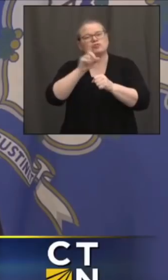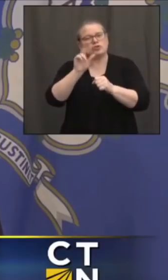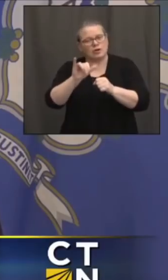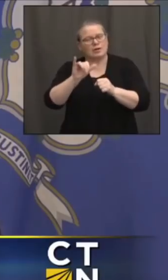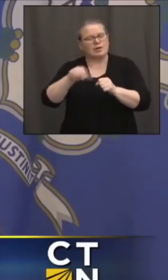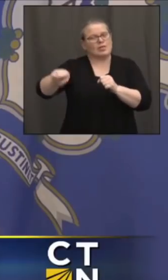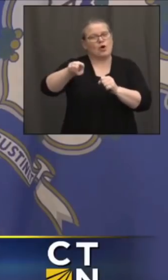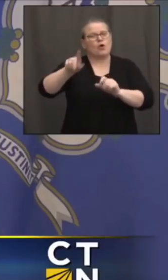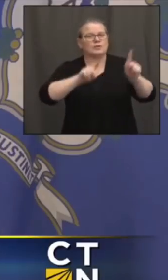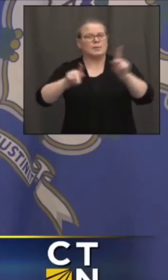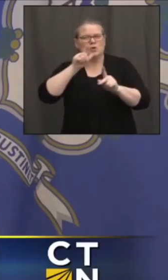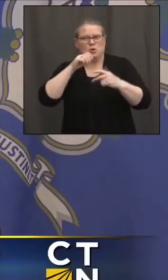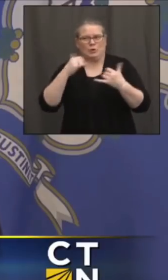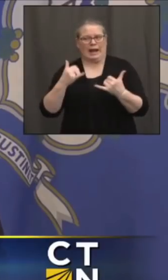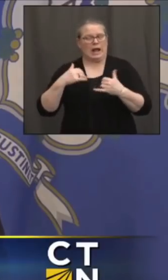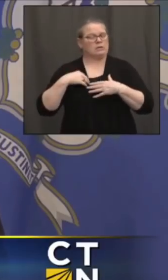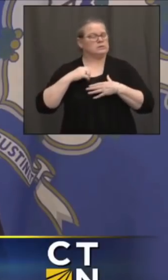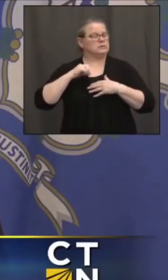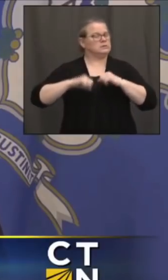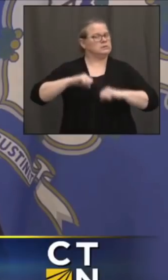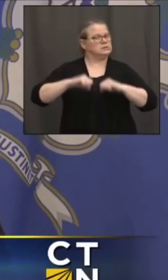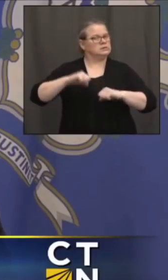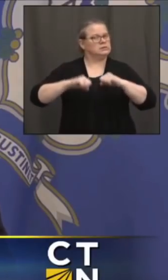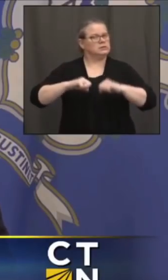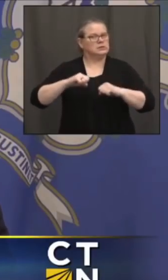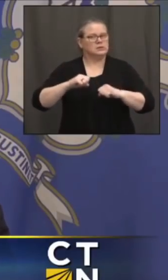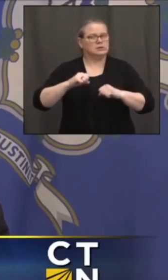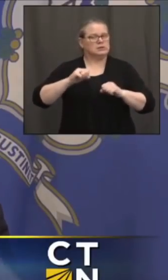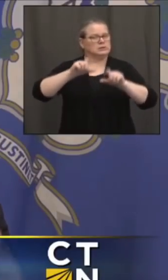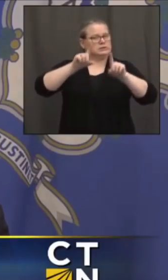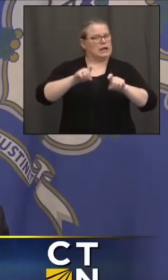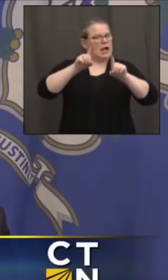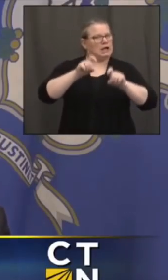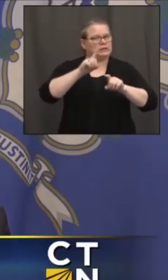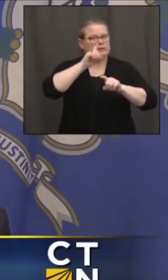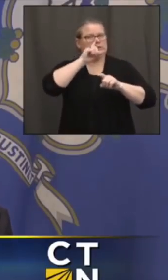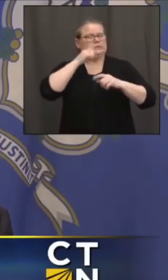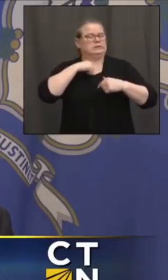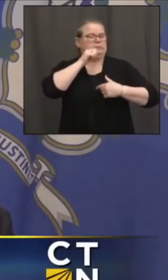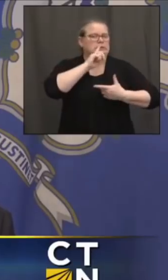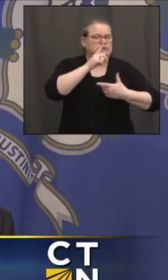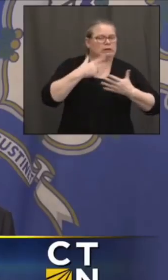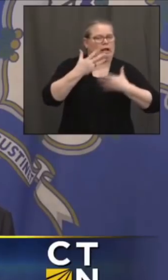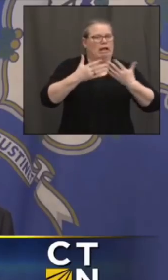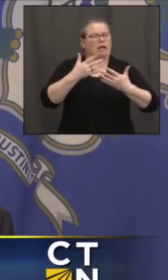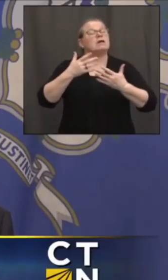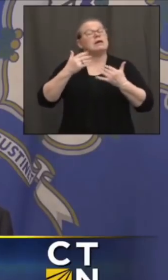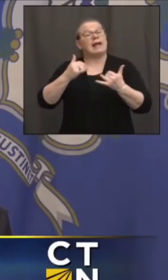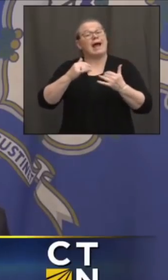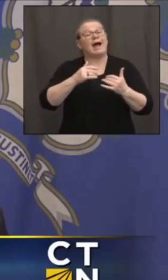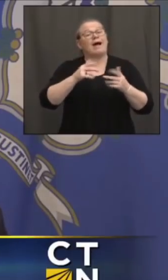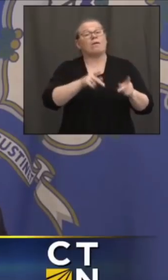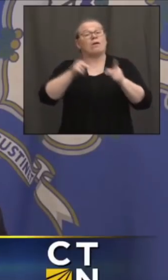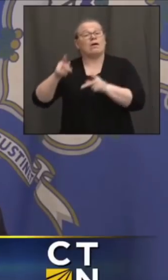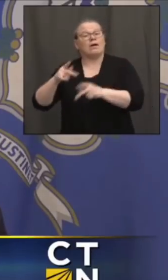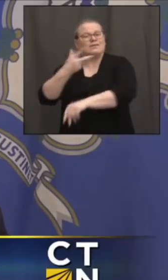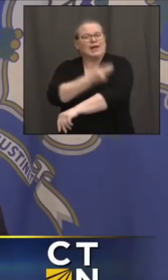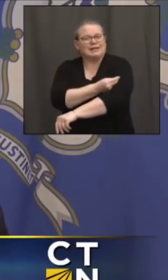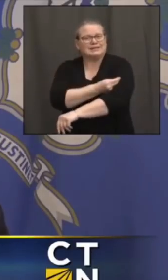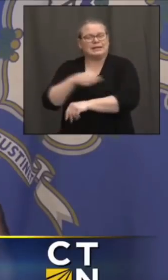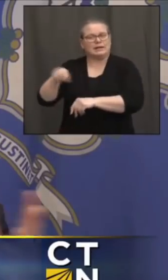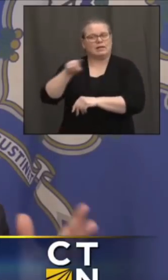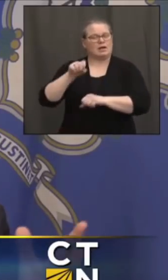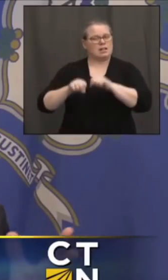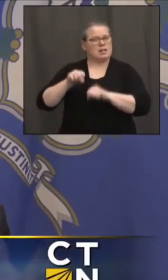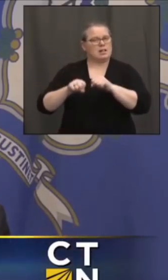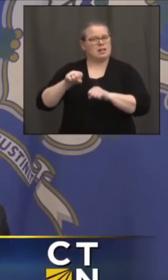about getting tested, now those getting vaccinated, will make an extra effort to bring the vaccine, first bring the test, bring the vaccine to them.